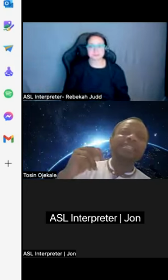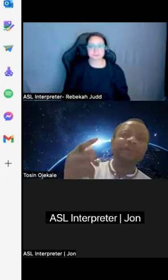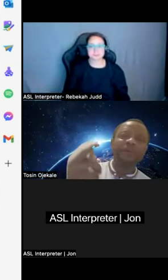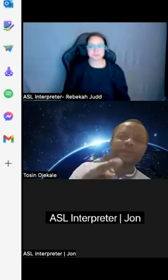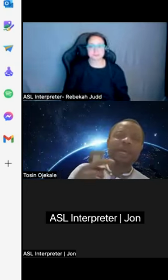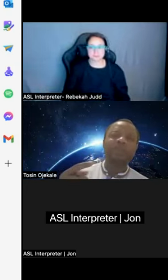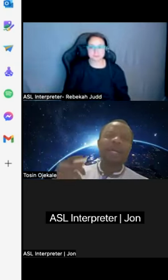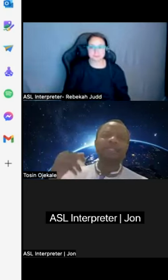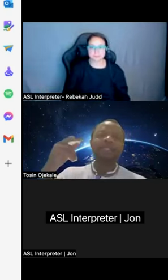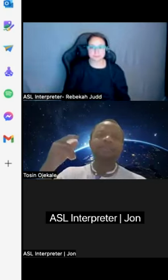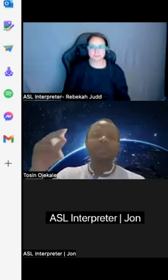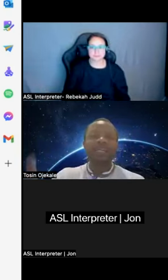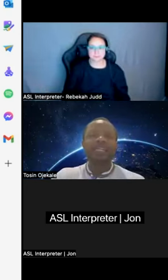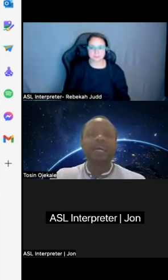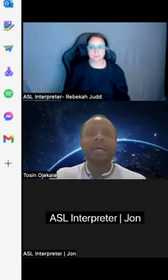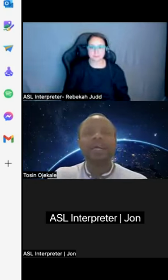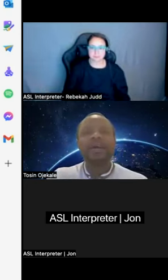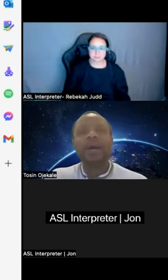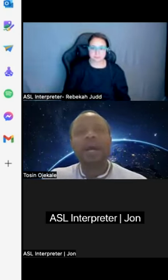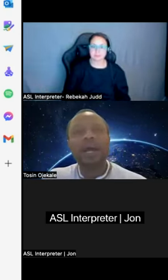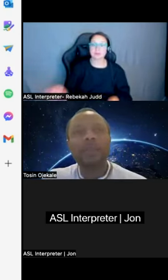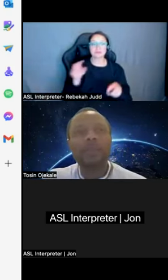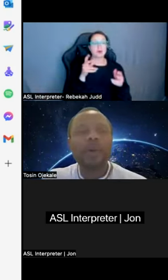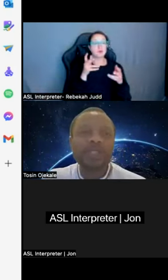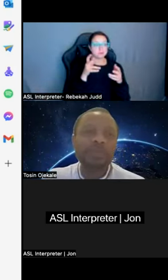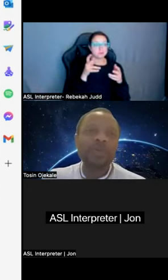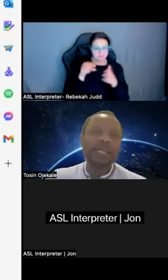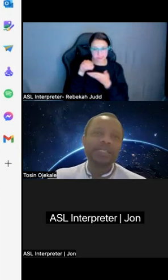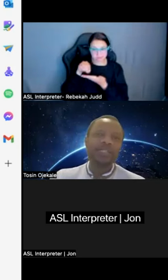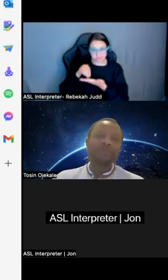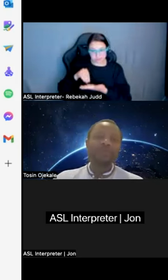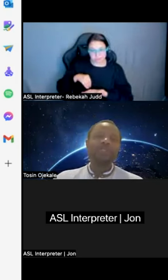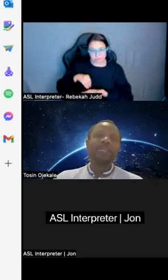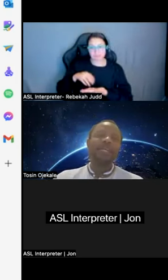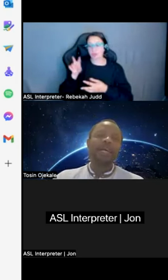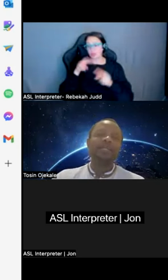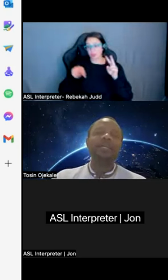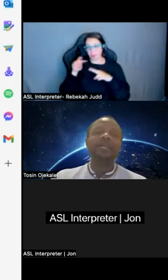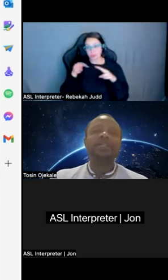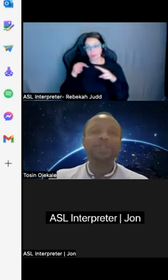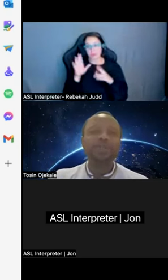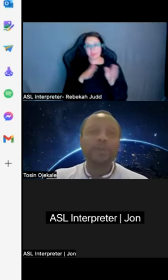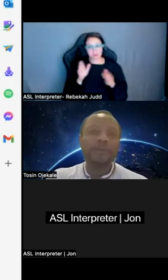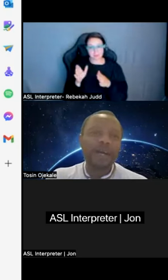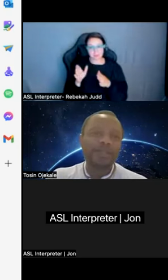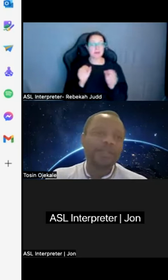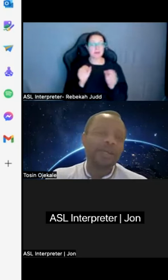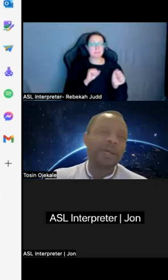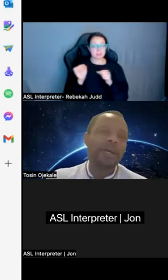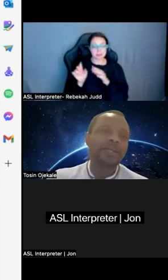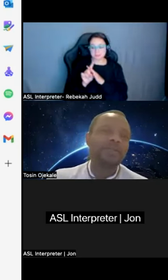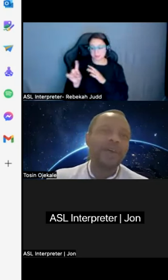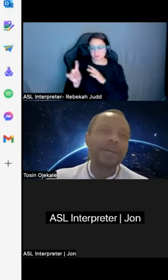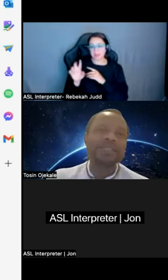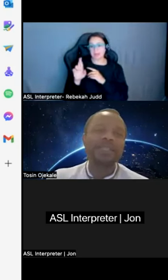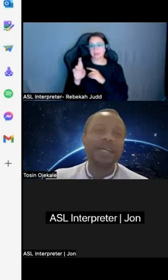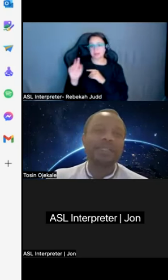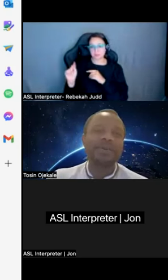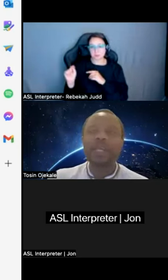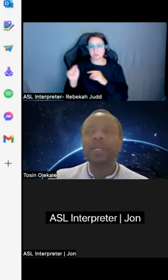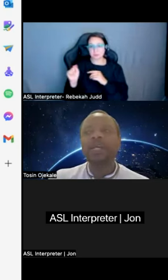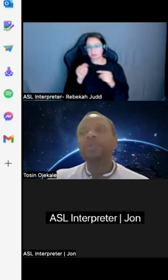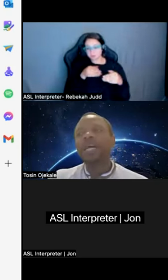then they review their plan, they look at the possible exit routes that they can use to fasten